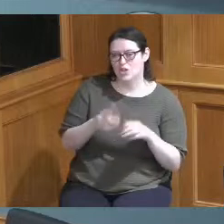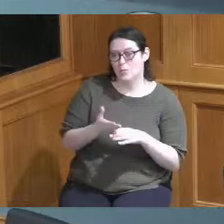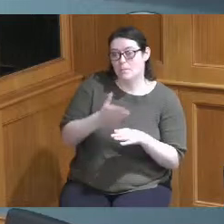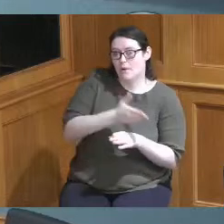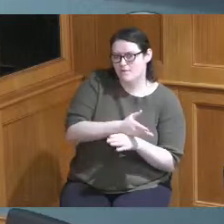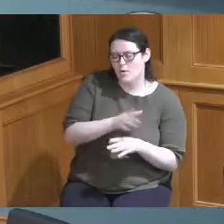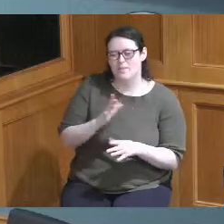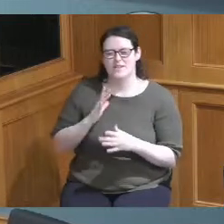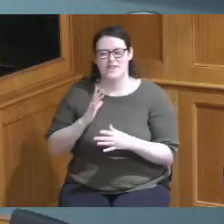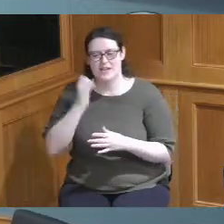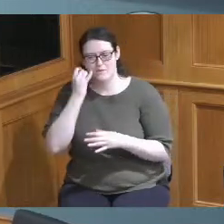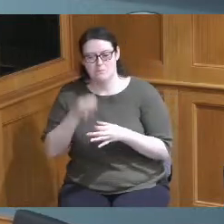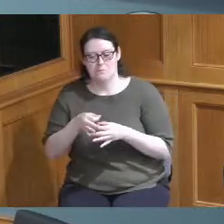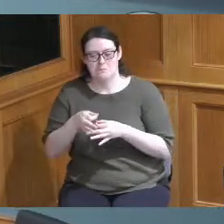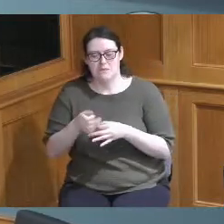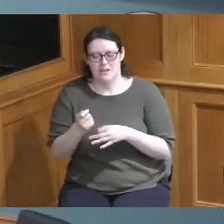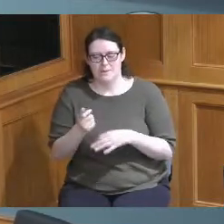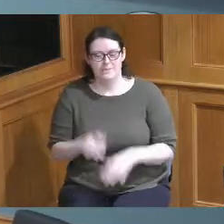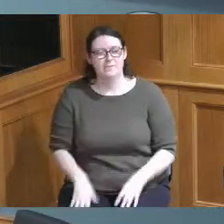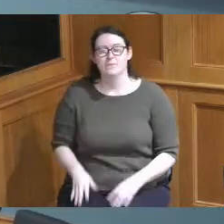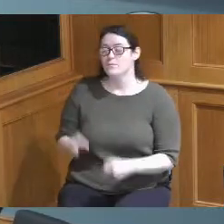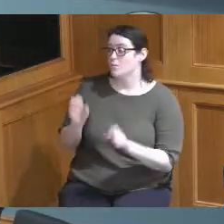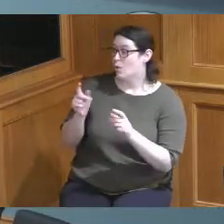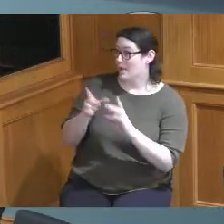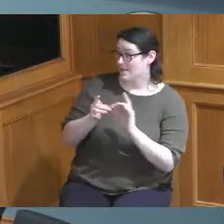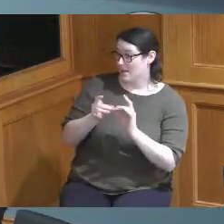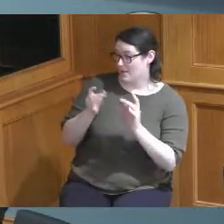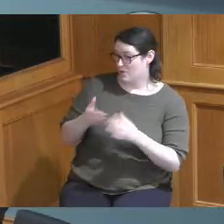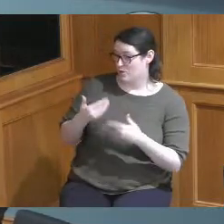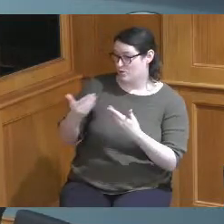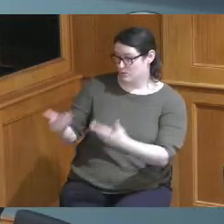so we're going to go to the comments first.